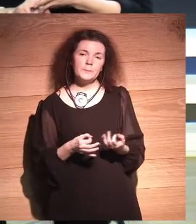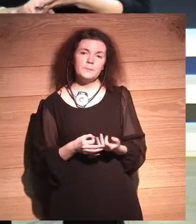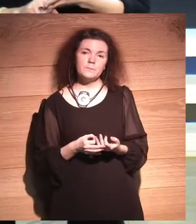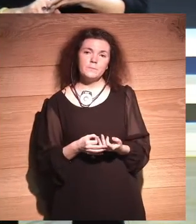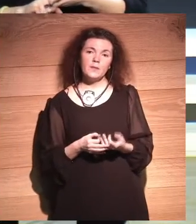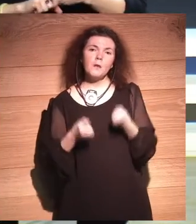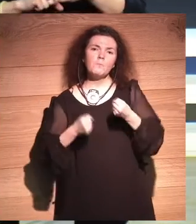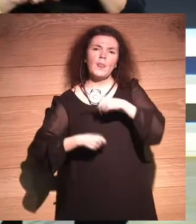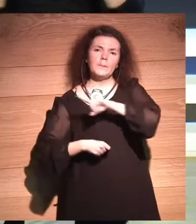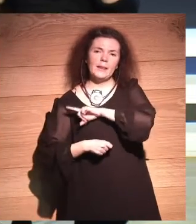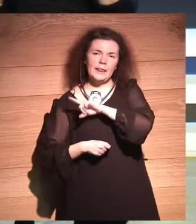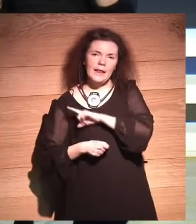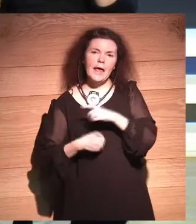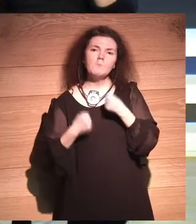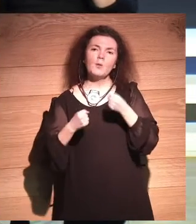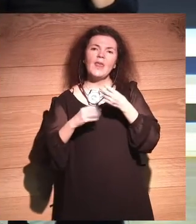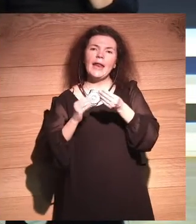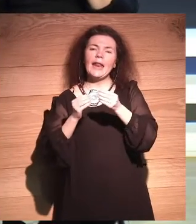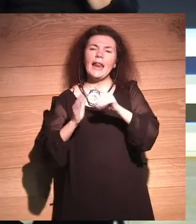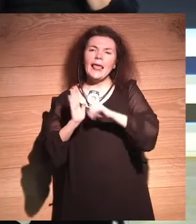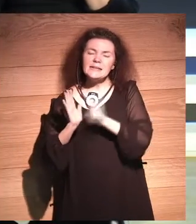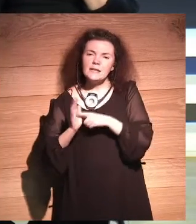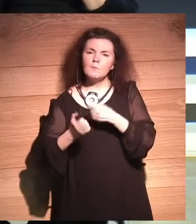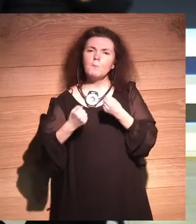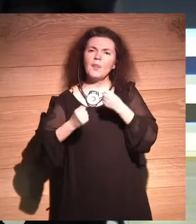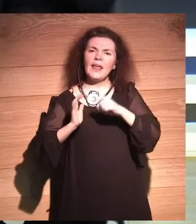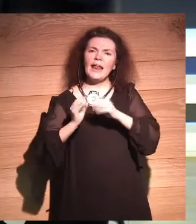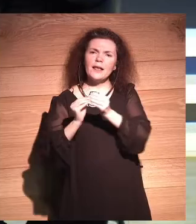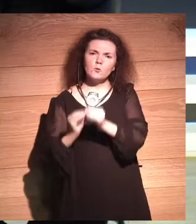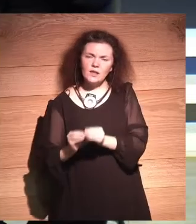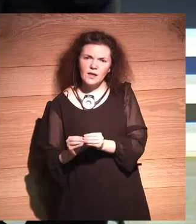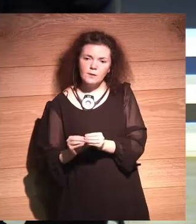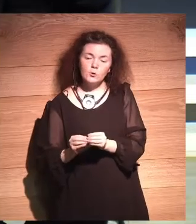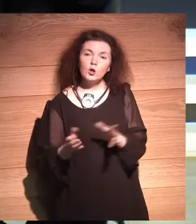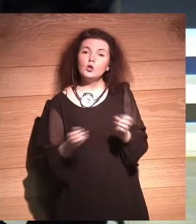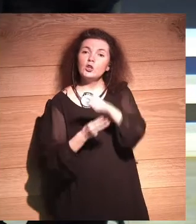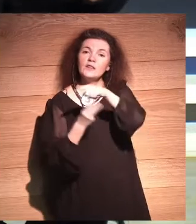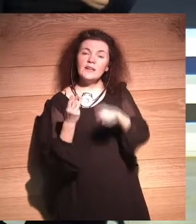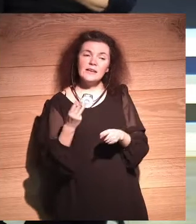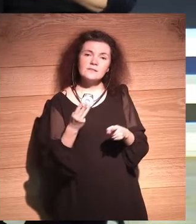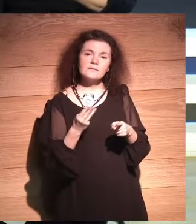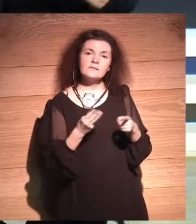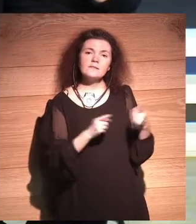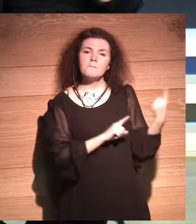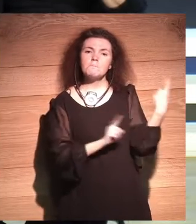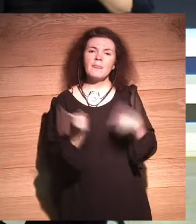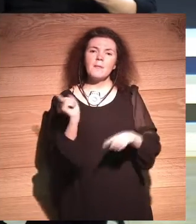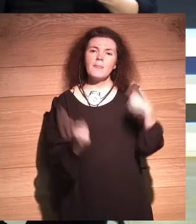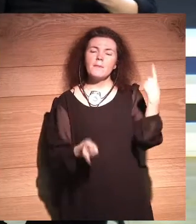run by citizens, and it wasn't though a model in which every town got to pick their citizens